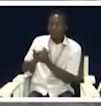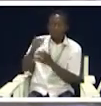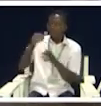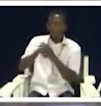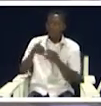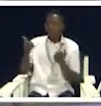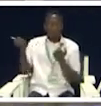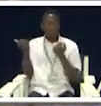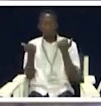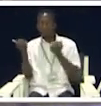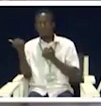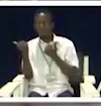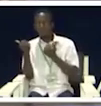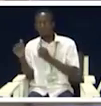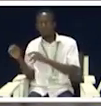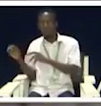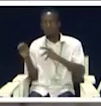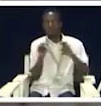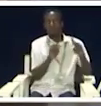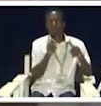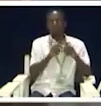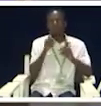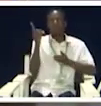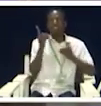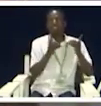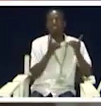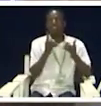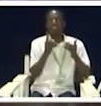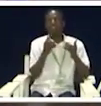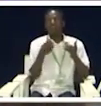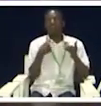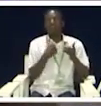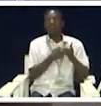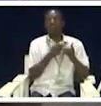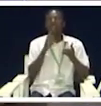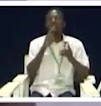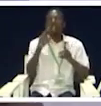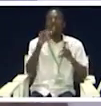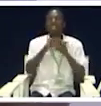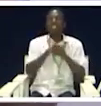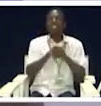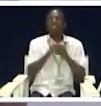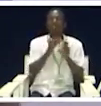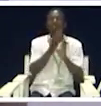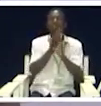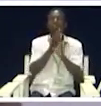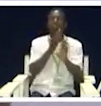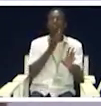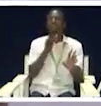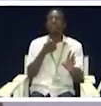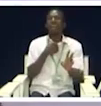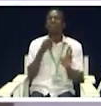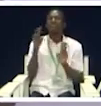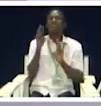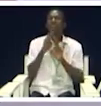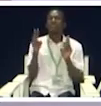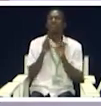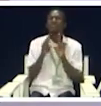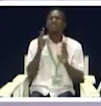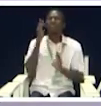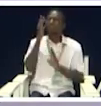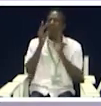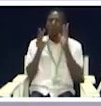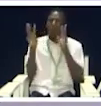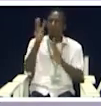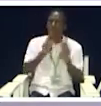managed to move me to the driver's side. We are still in traffic for like 2 hours. We are praying. But I was so worried. I was like, God, I'm just preparing